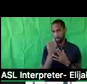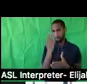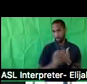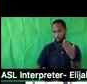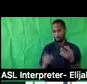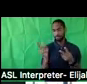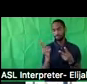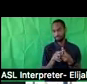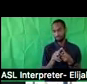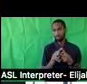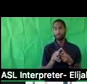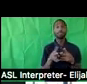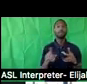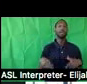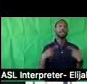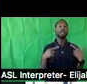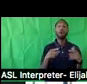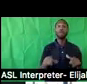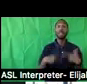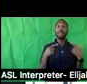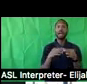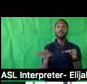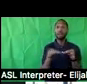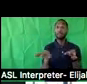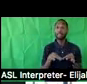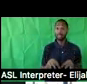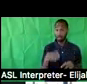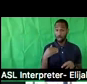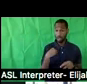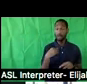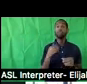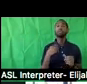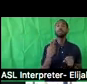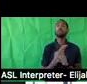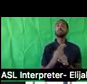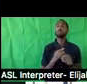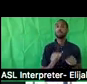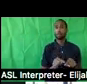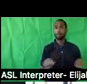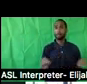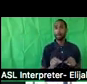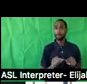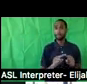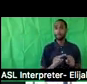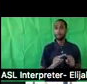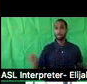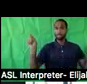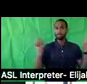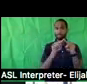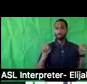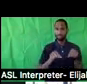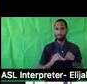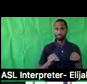gathering. Live transcription has also been turned on via Zoom, so you can enable this at the bottom of your own screen.